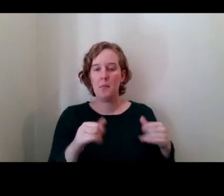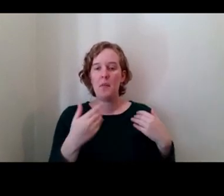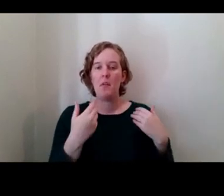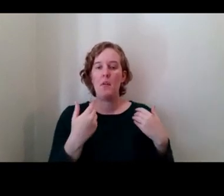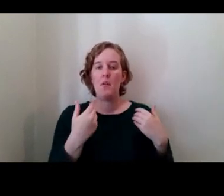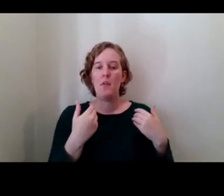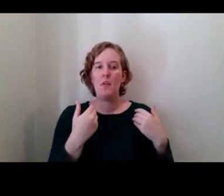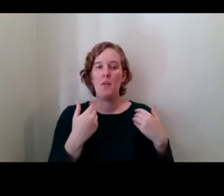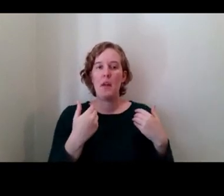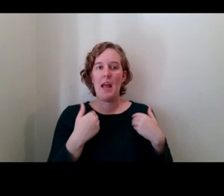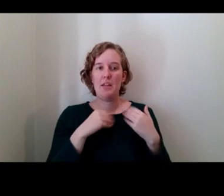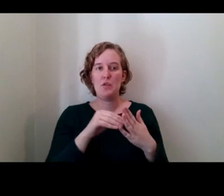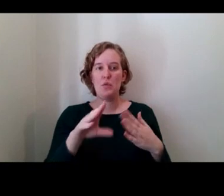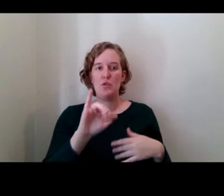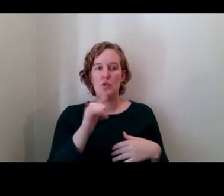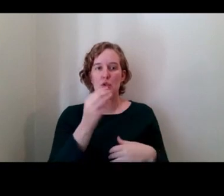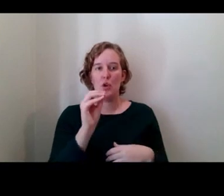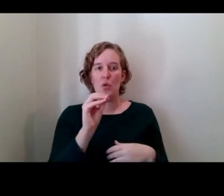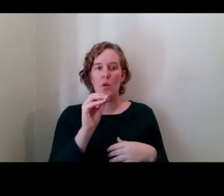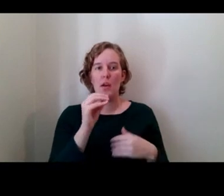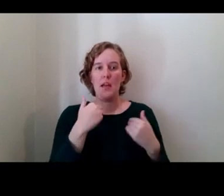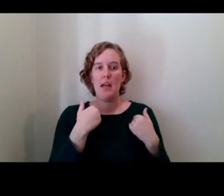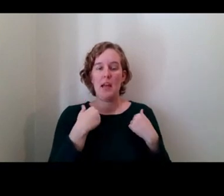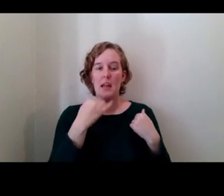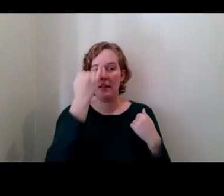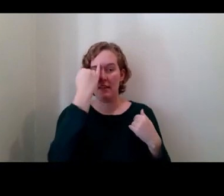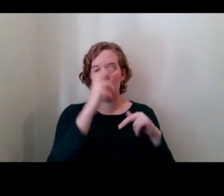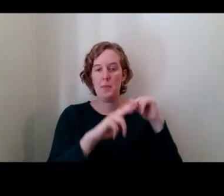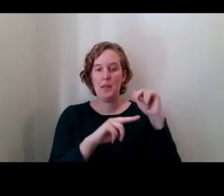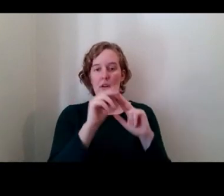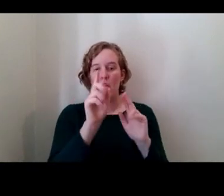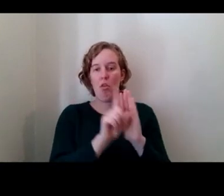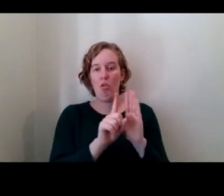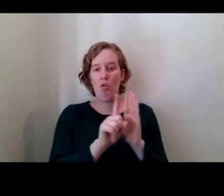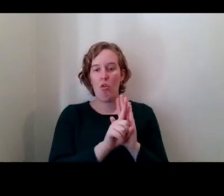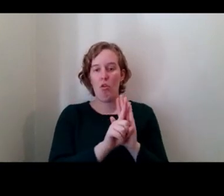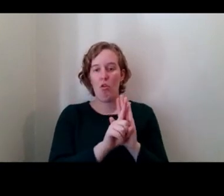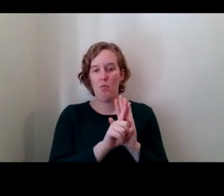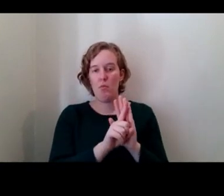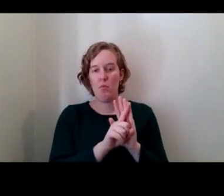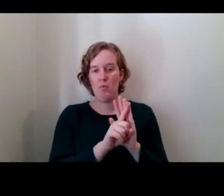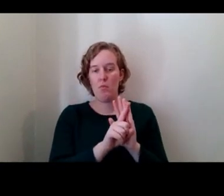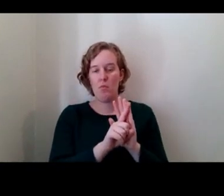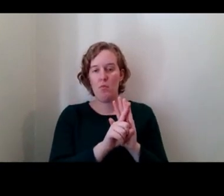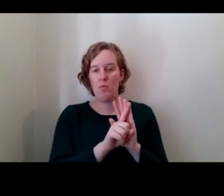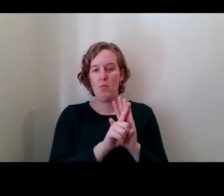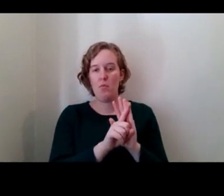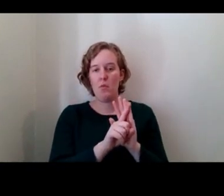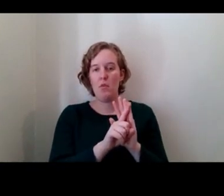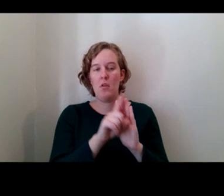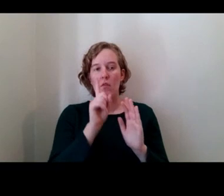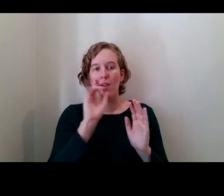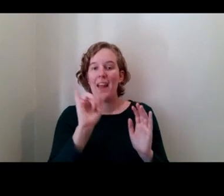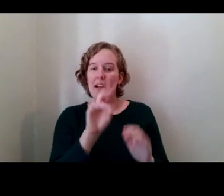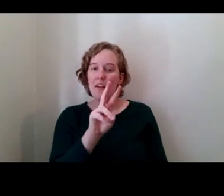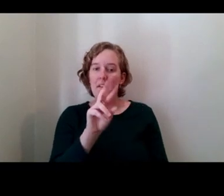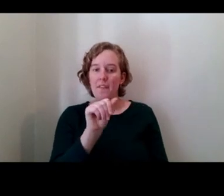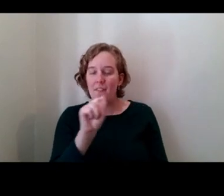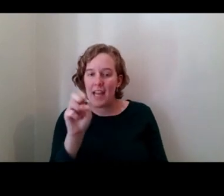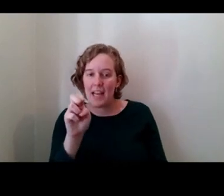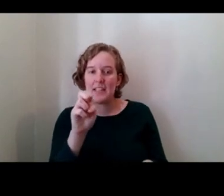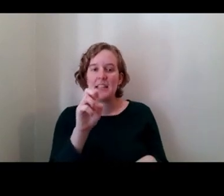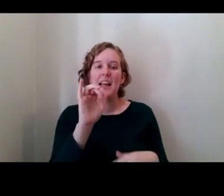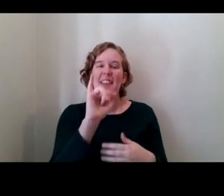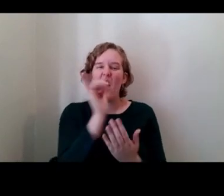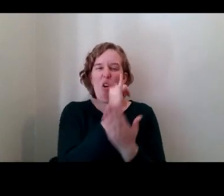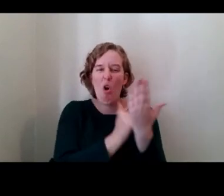student, Jo, and she had this idea to build an alarm for an important piece of artwork, maybe like a vase. And so the idea is you would place the